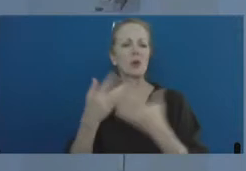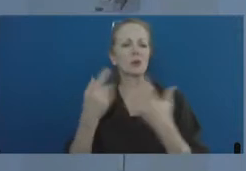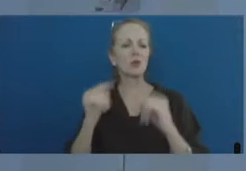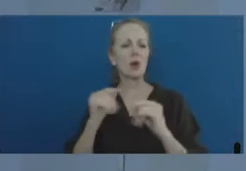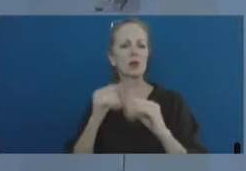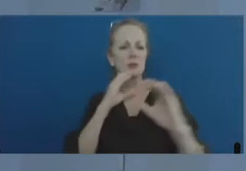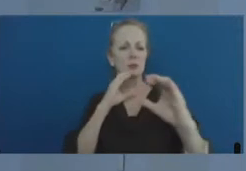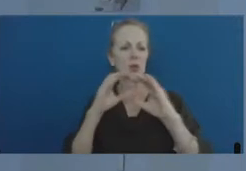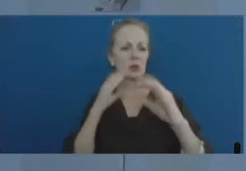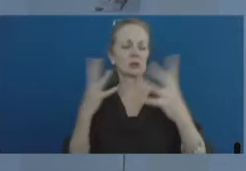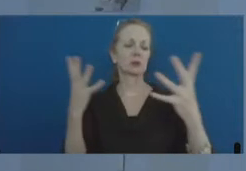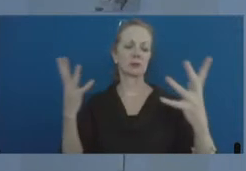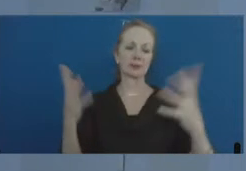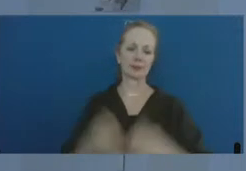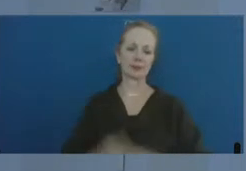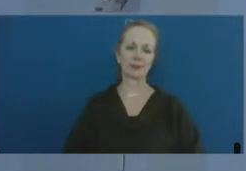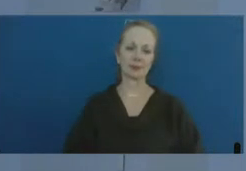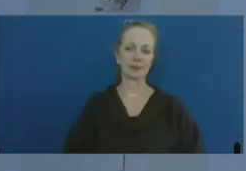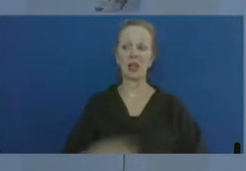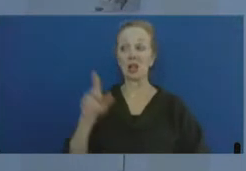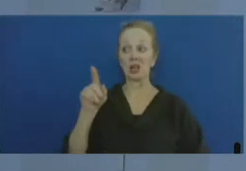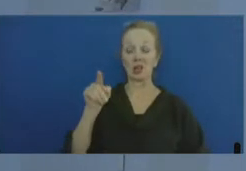communicate. You said,